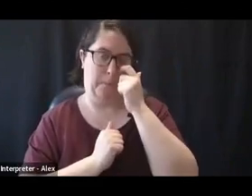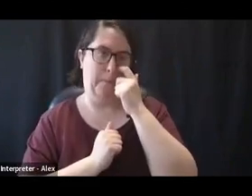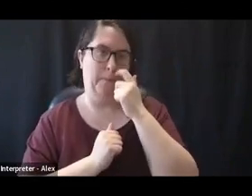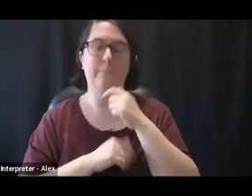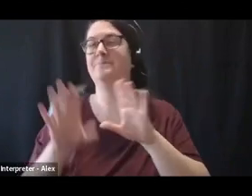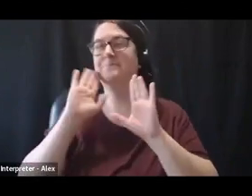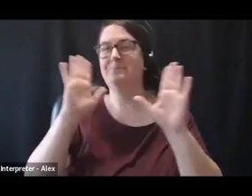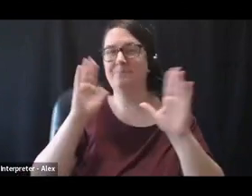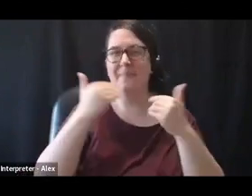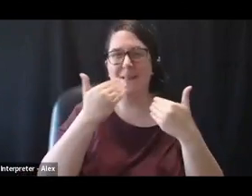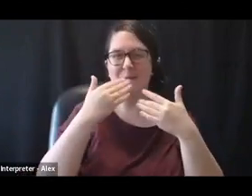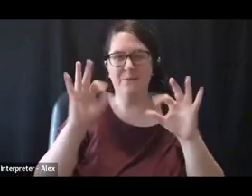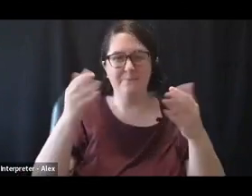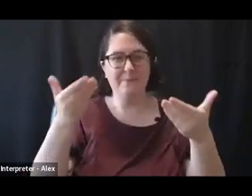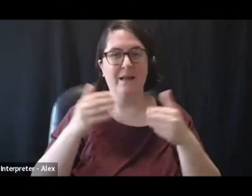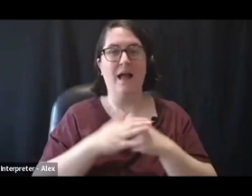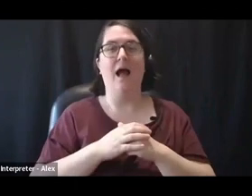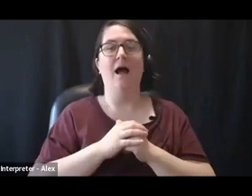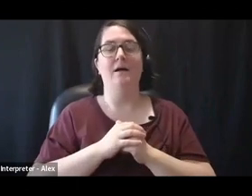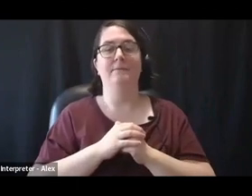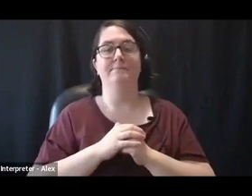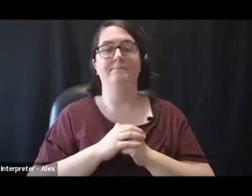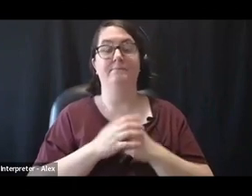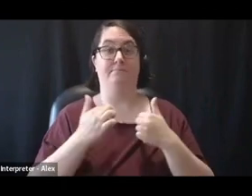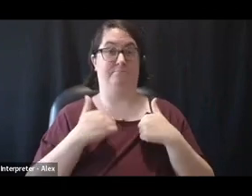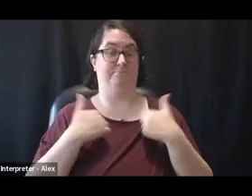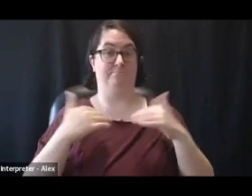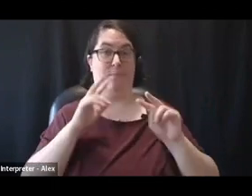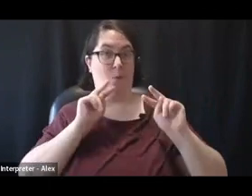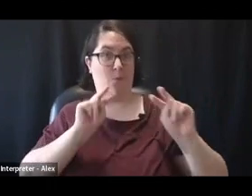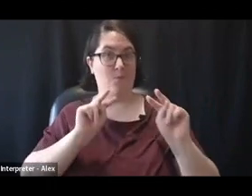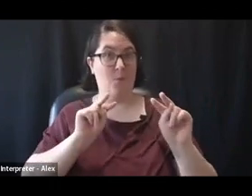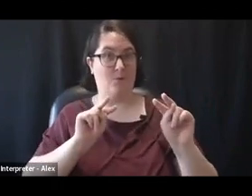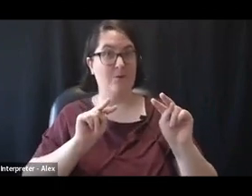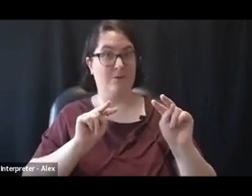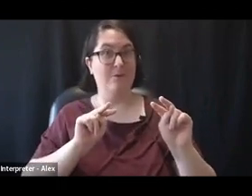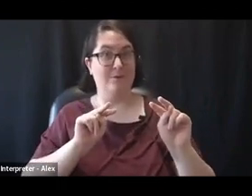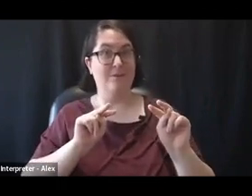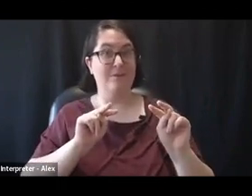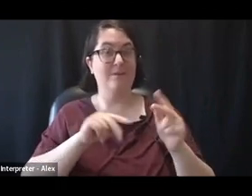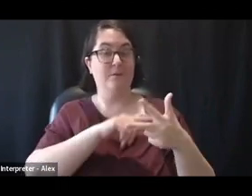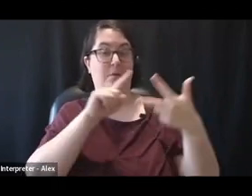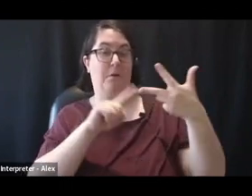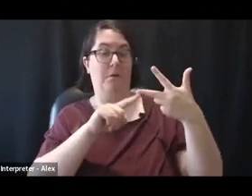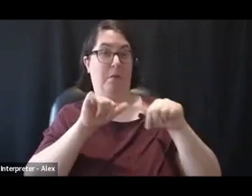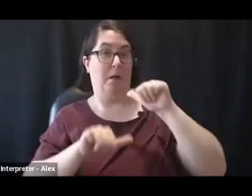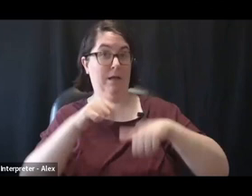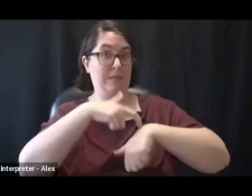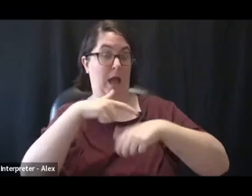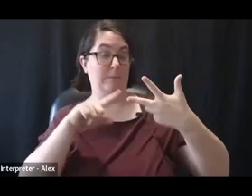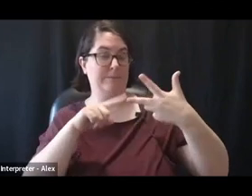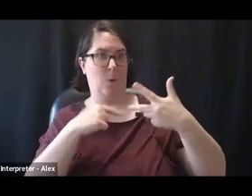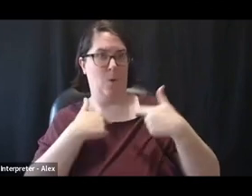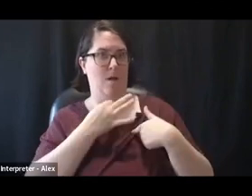Yeah, thank you. Hi, everybody. It's great to be here. And I'm also looking forward to the section on uncertainty, because I feel like we might learn